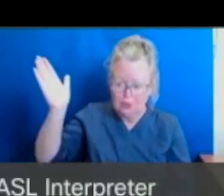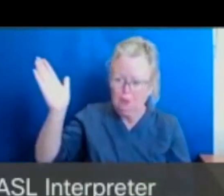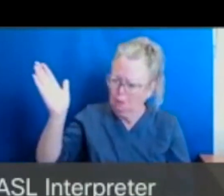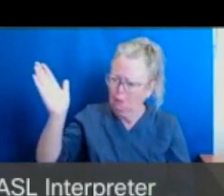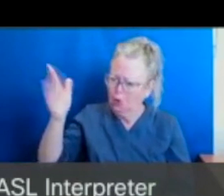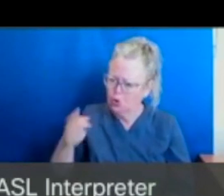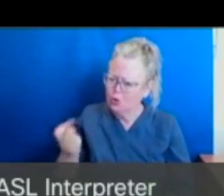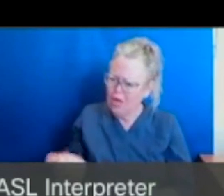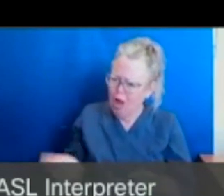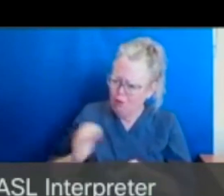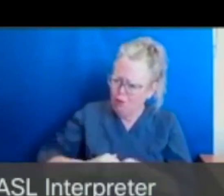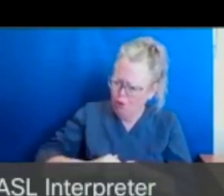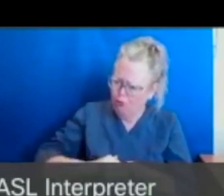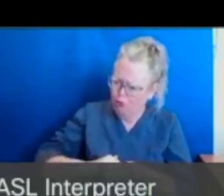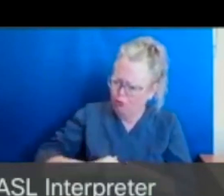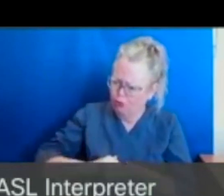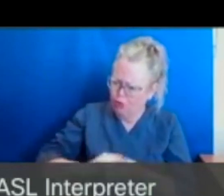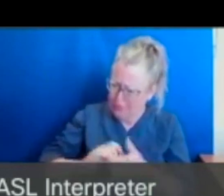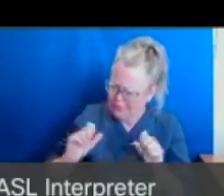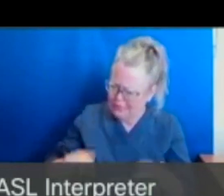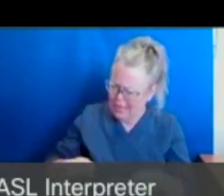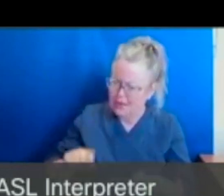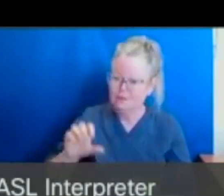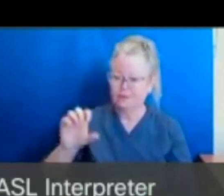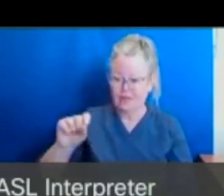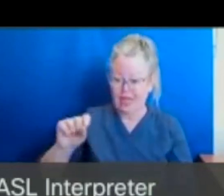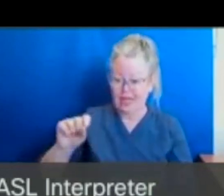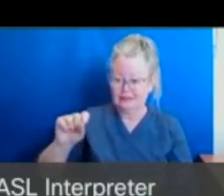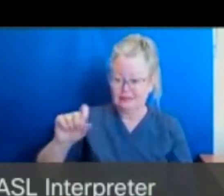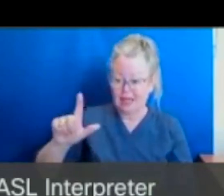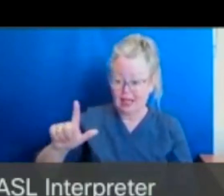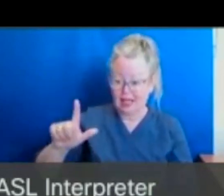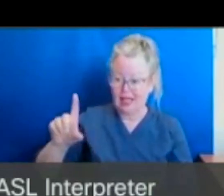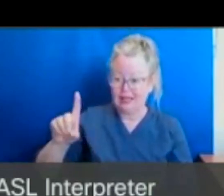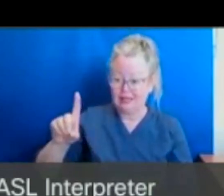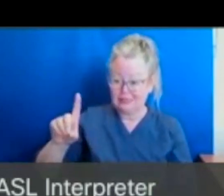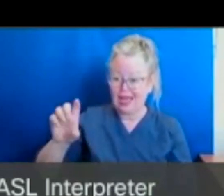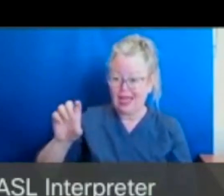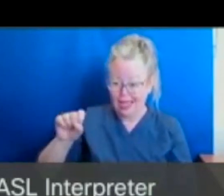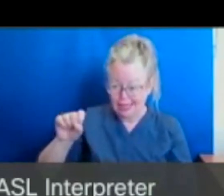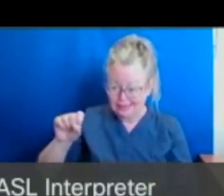the SLDS needs to be the